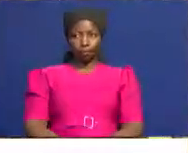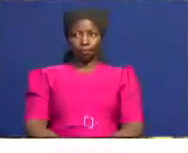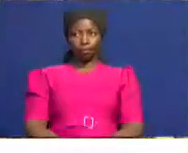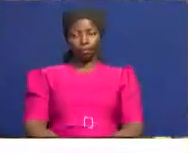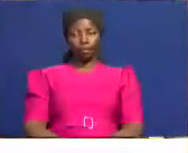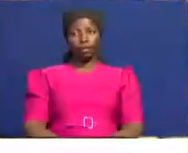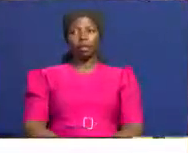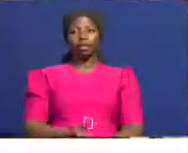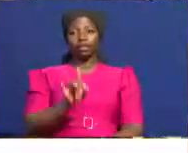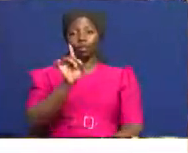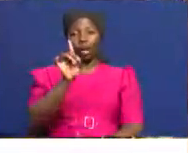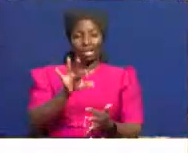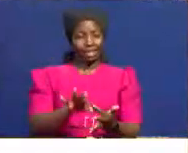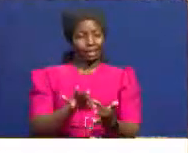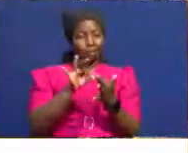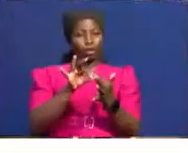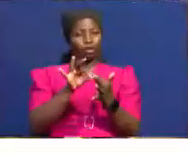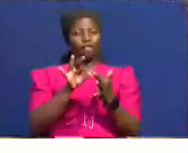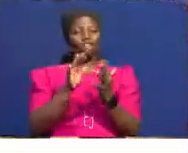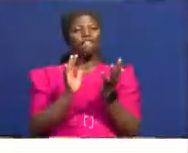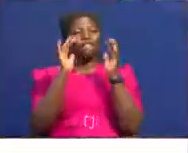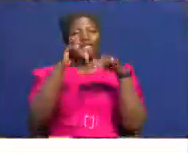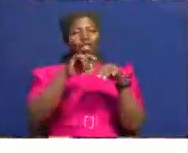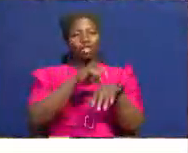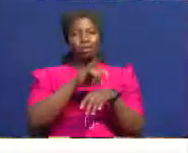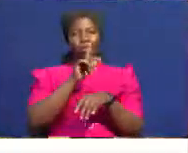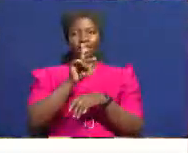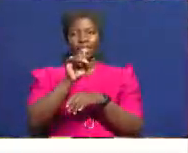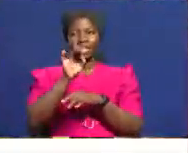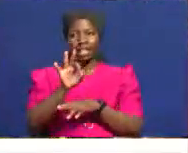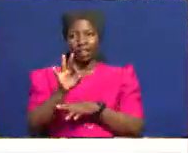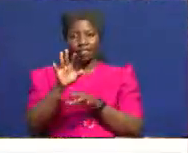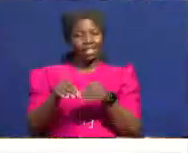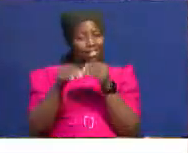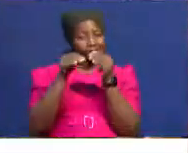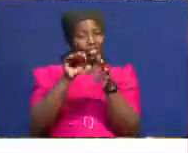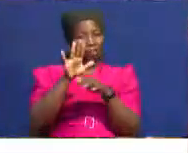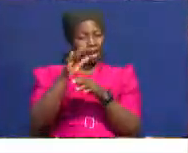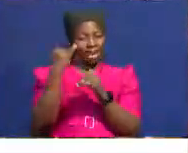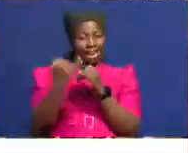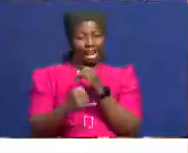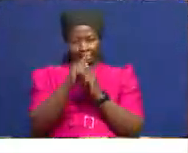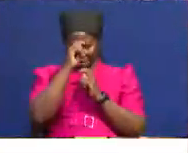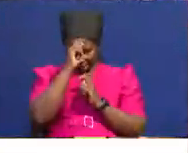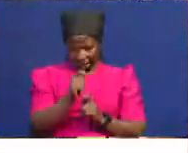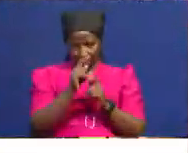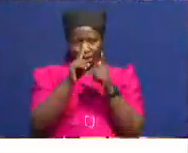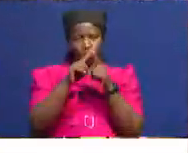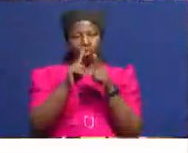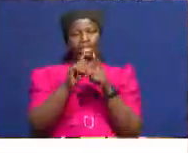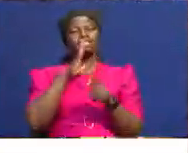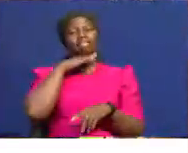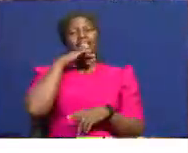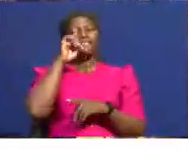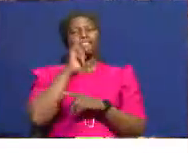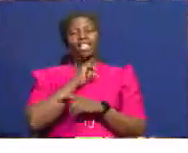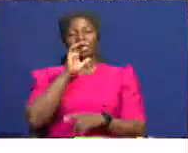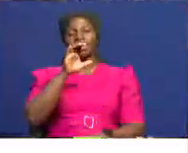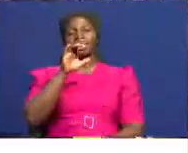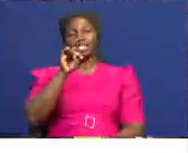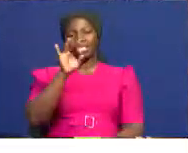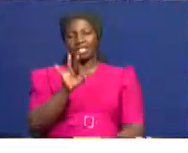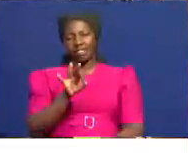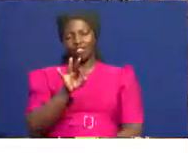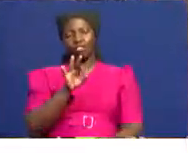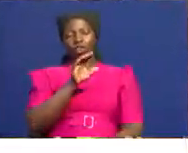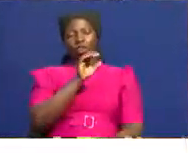It was one unique event as the Kenya Defence Forces paid their last respect to the departed CDF, General